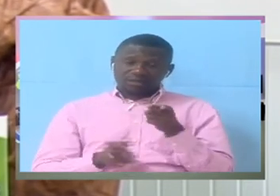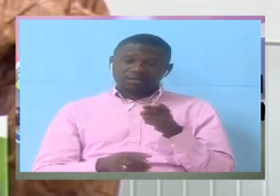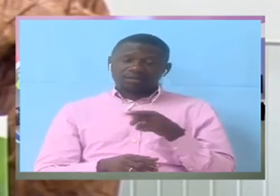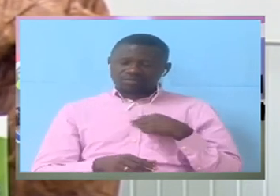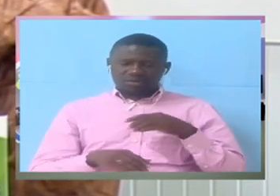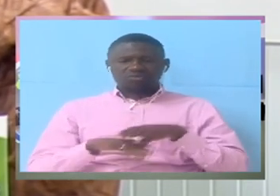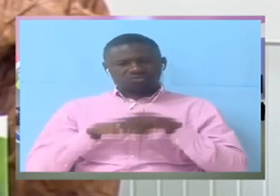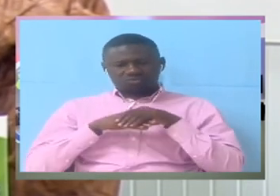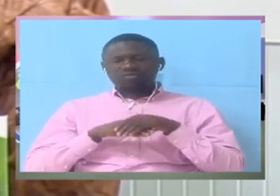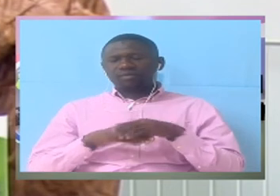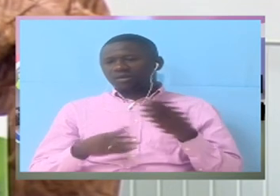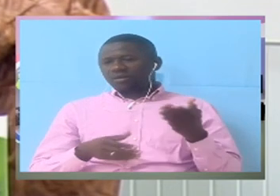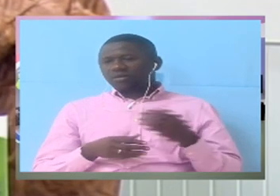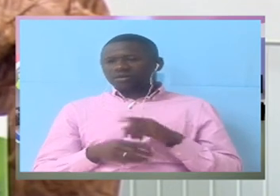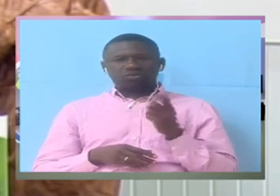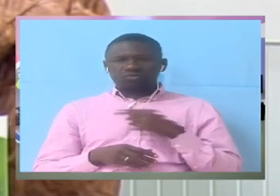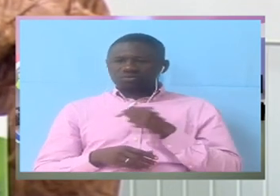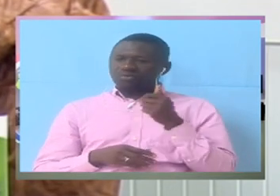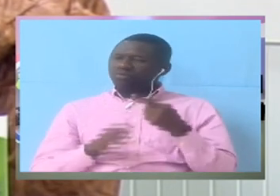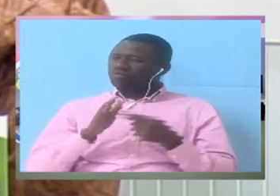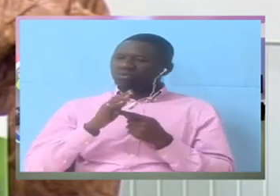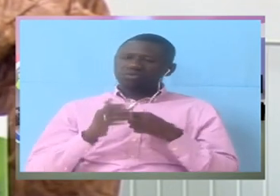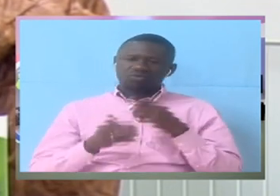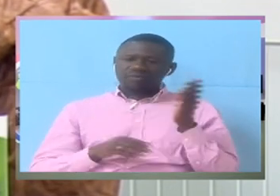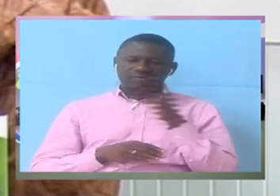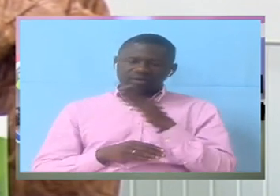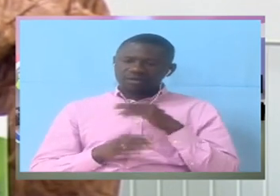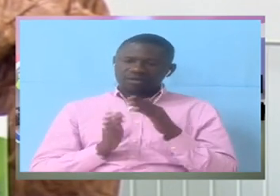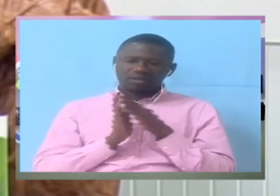guy. It's not worth it.